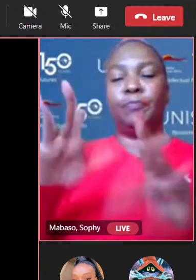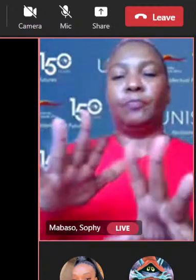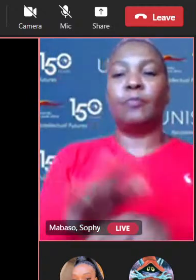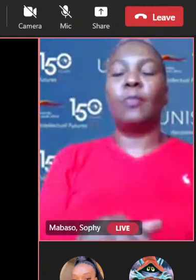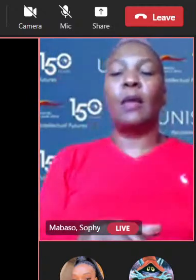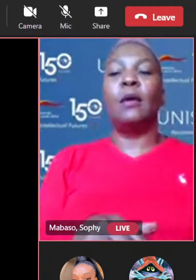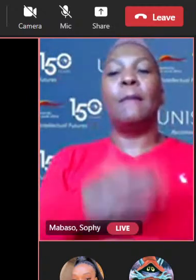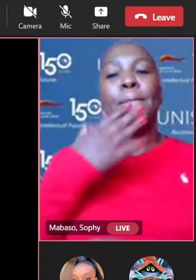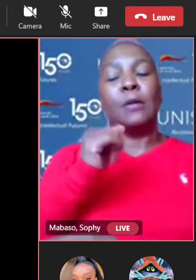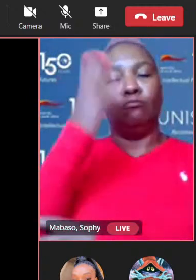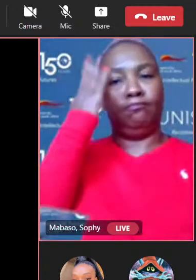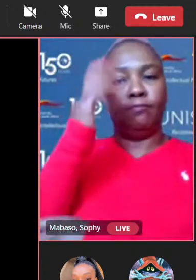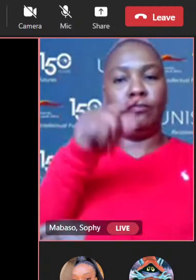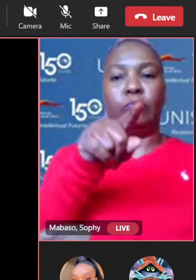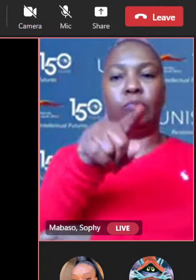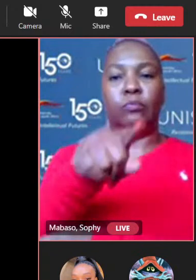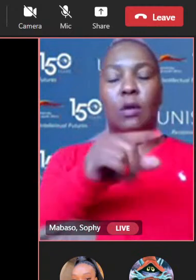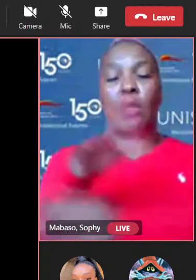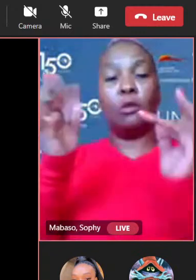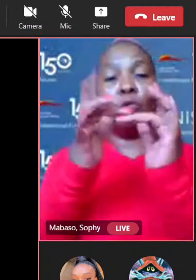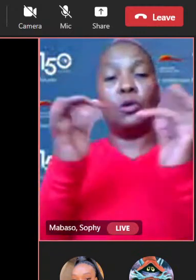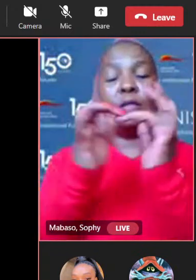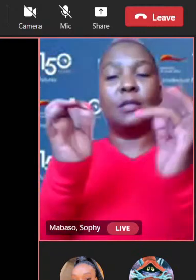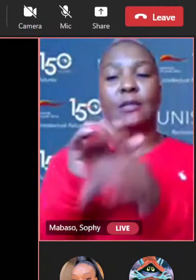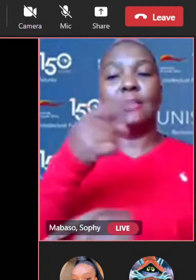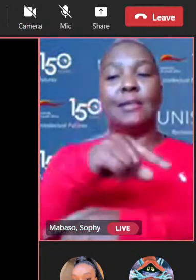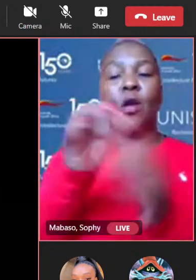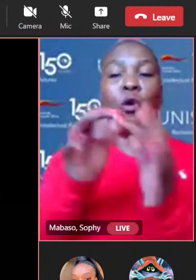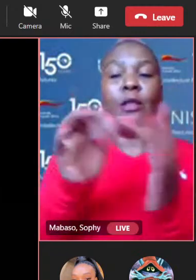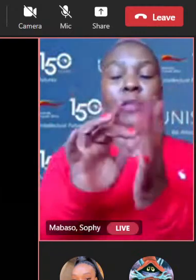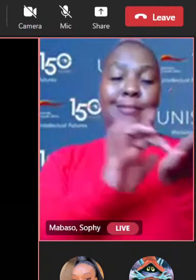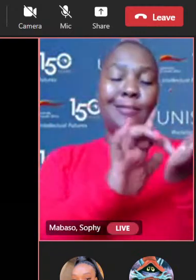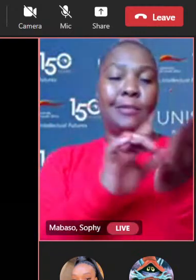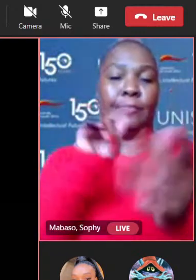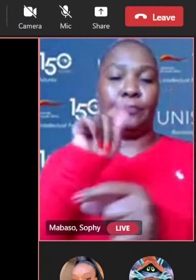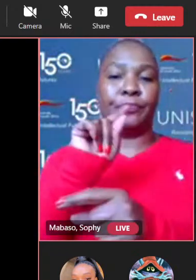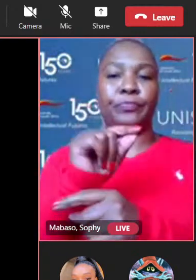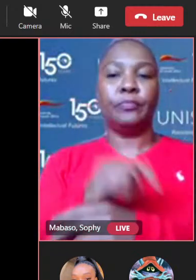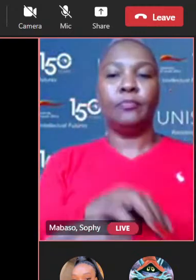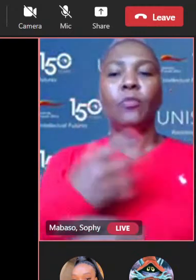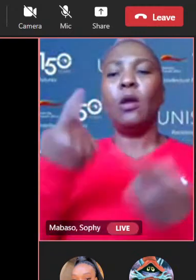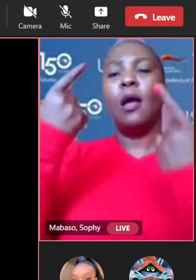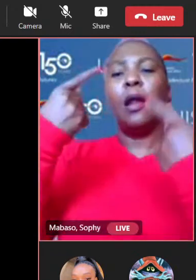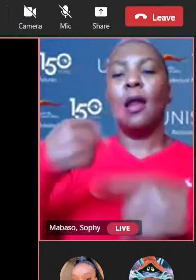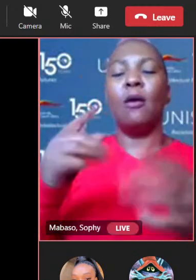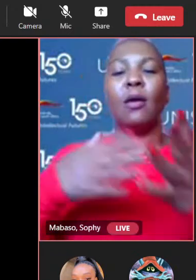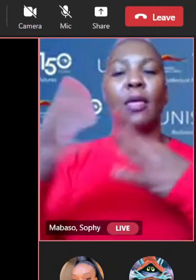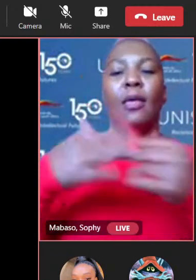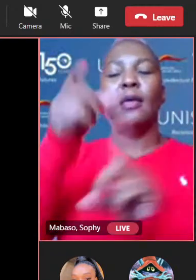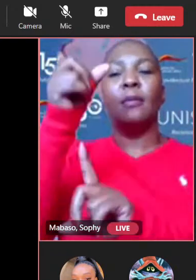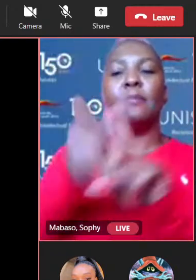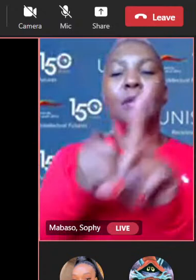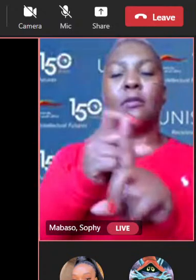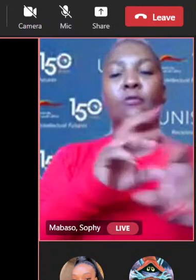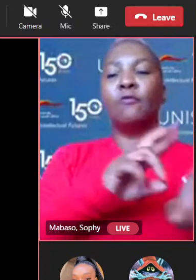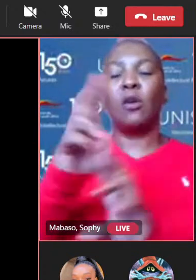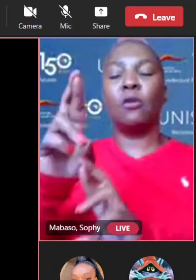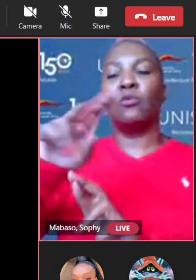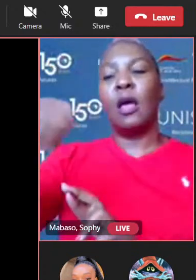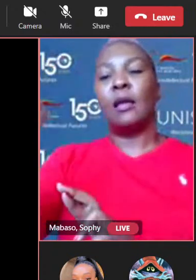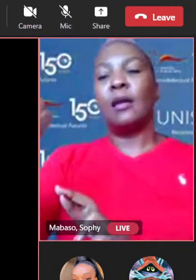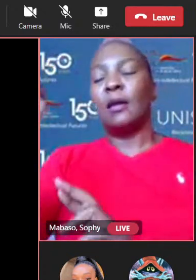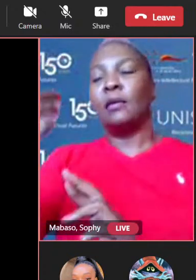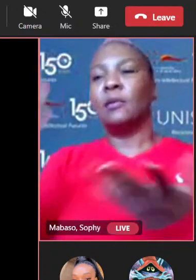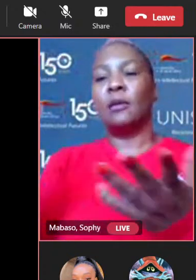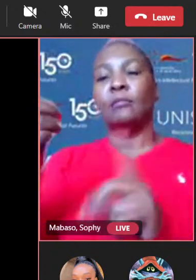note that when you are contacting the contact center, do not allow anyone to refer you elsewhere. Once you've reached